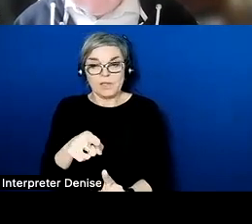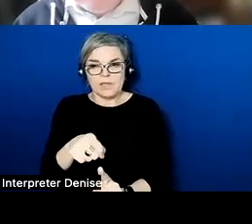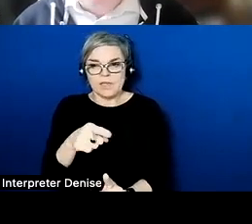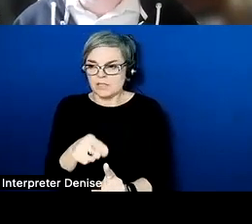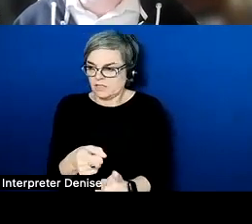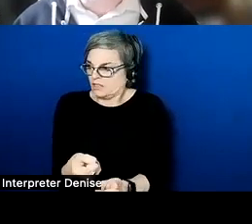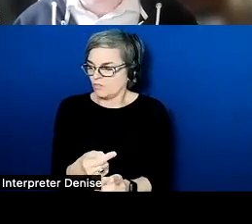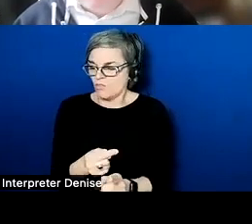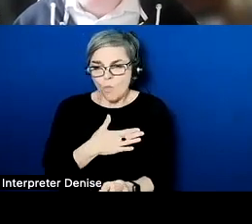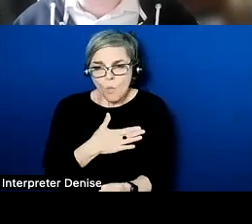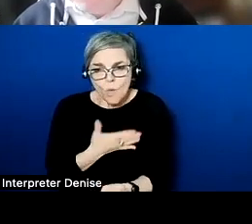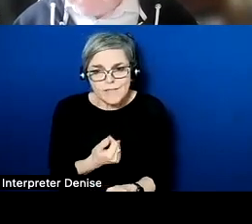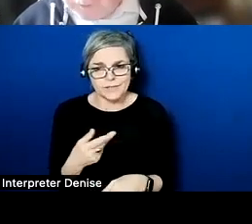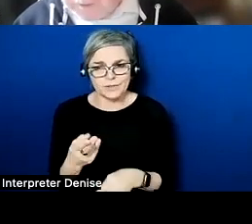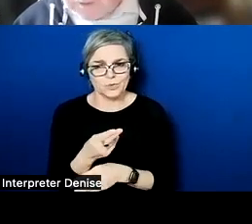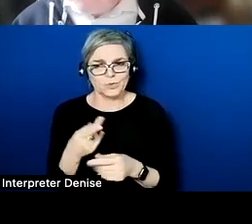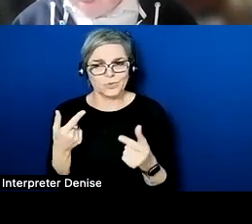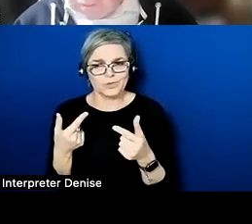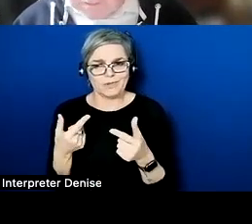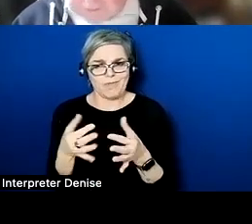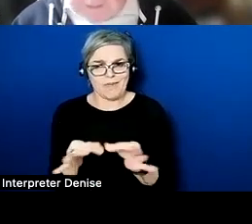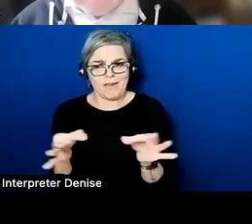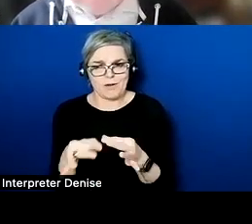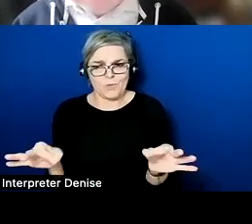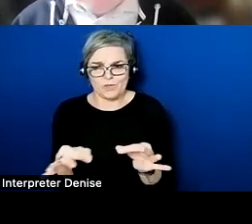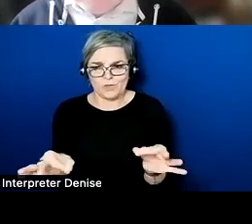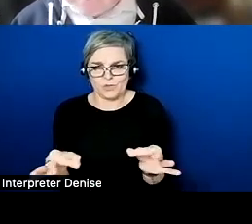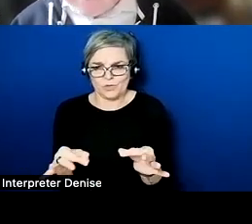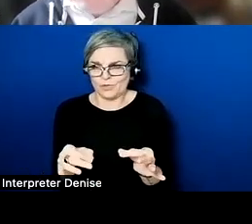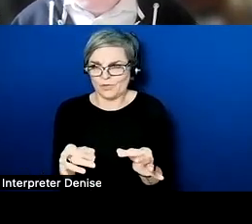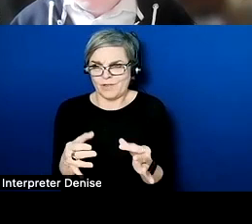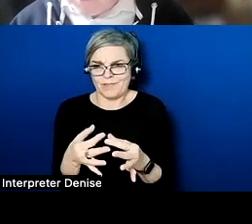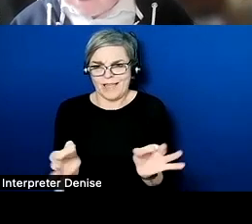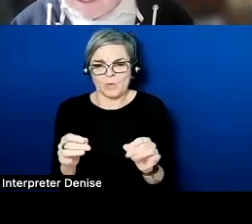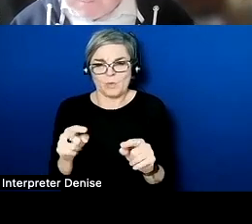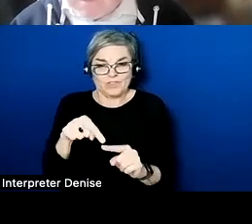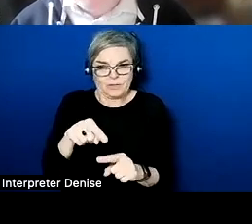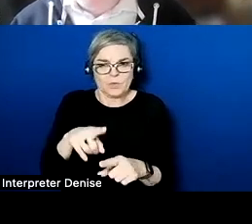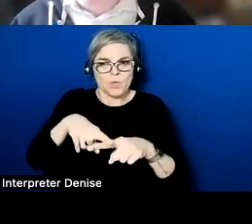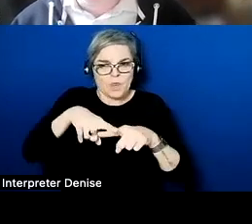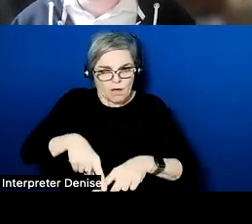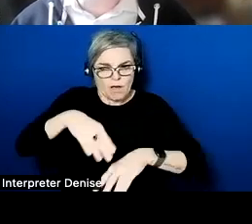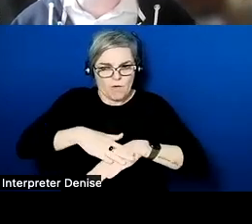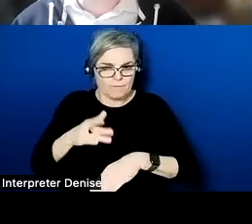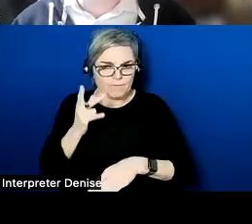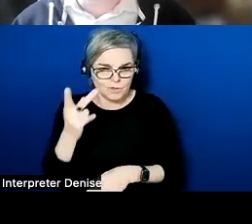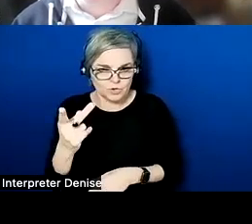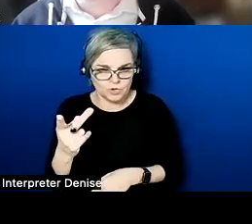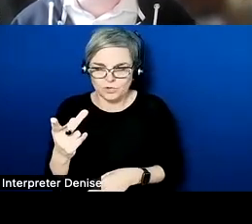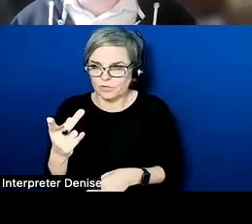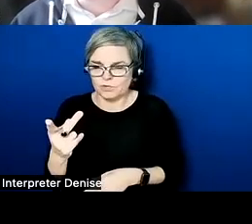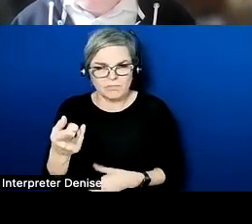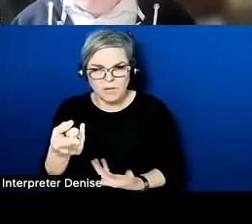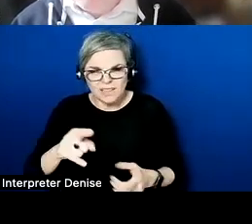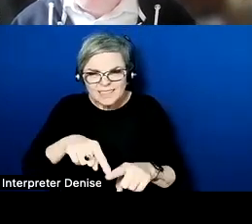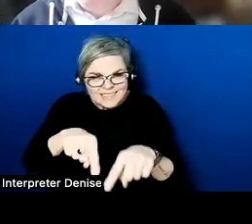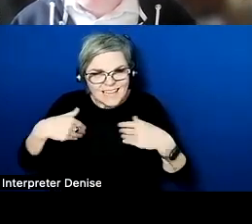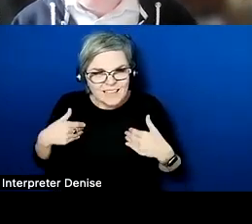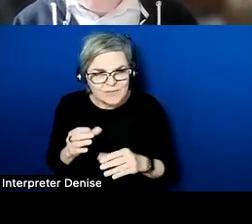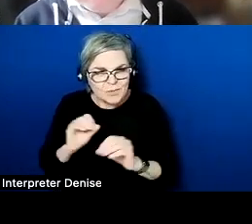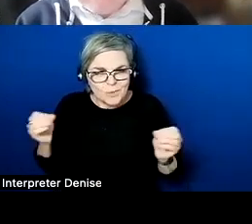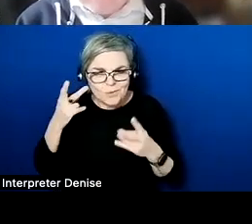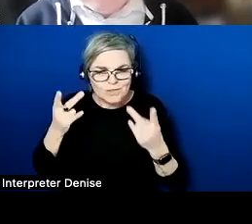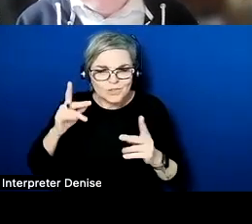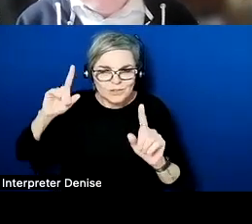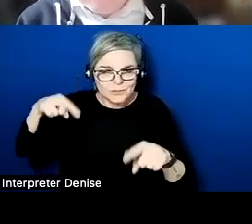had, it is incredibly rude of us as a staff team, a support team, if we don't use a language in